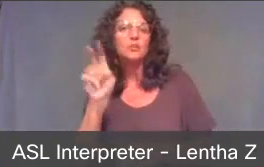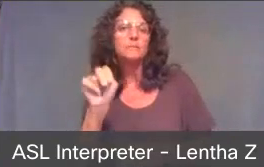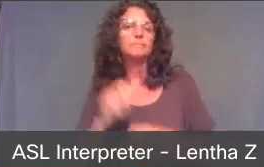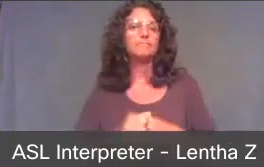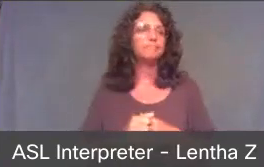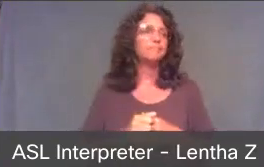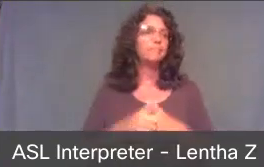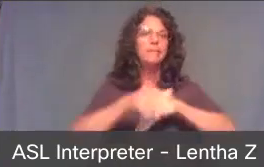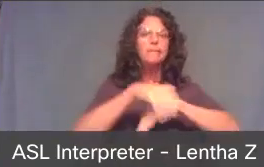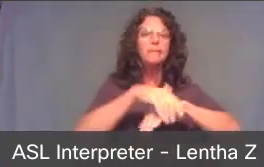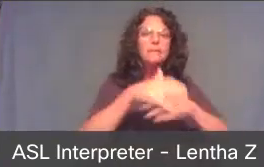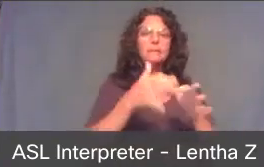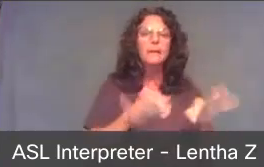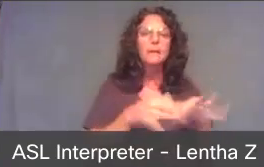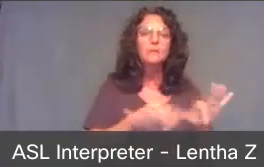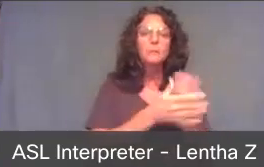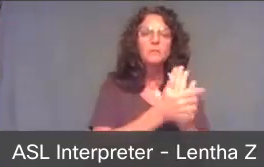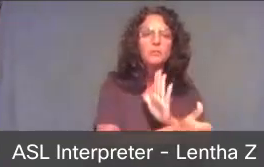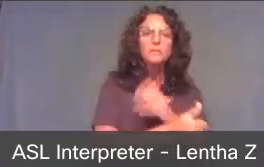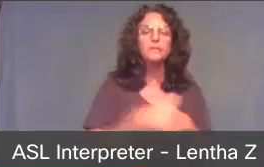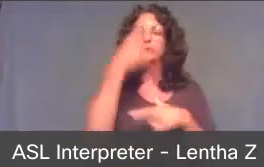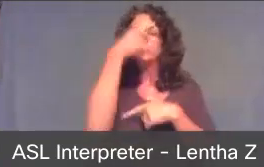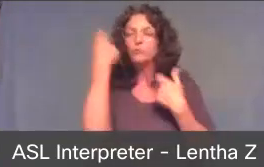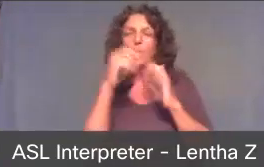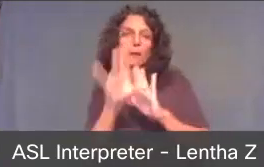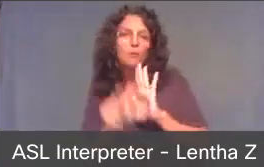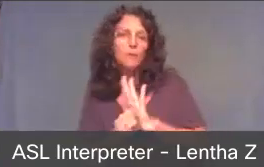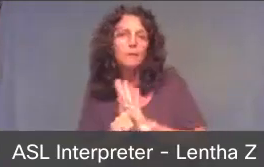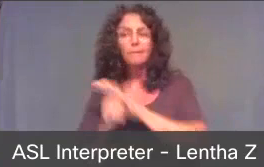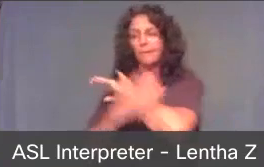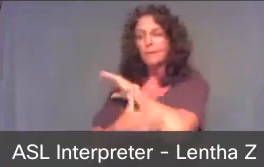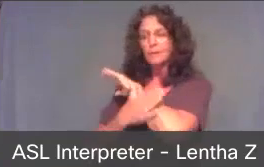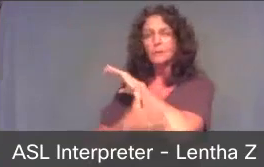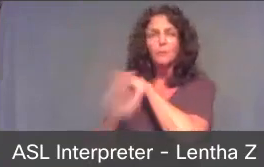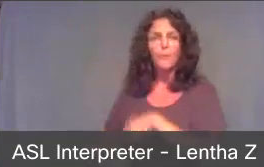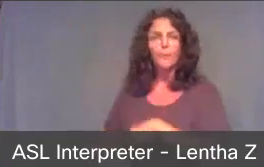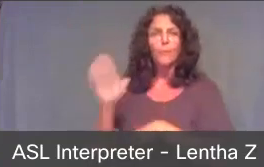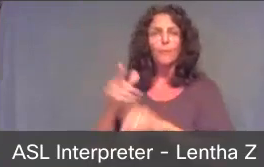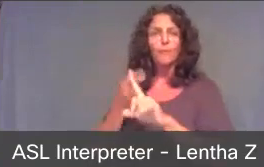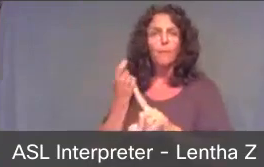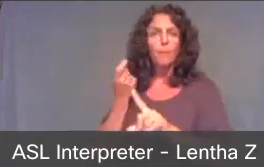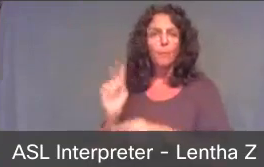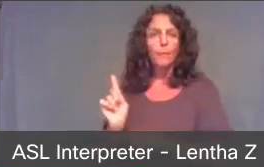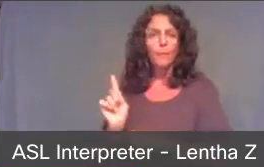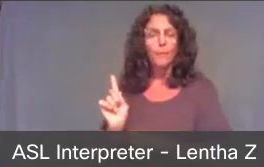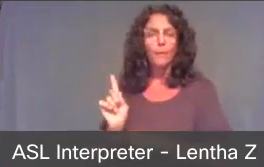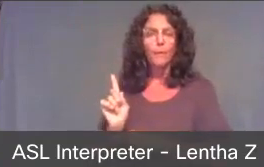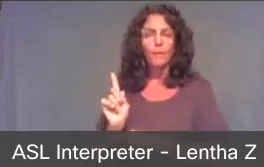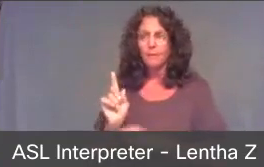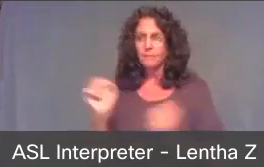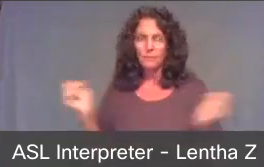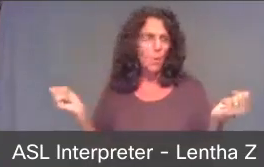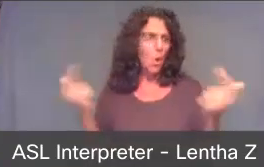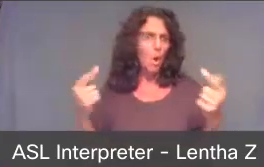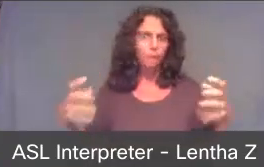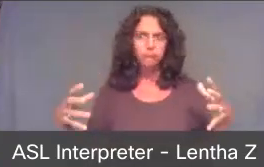language proficiency, or trauma backgrounds, right? That these are all different identities or experiences we have, and when they intersect